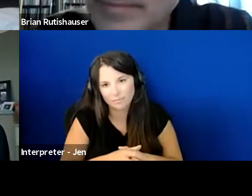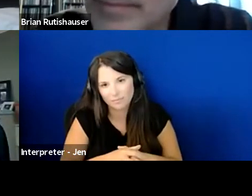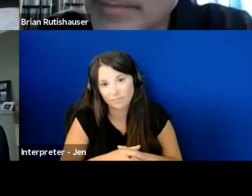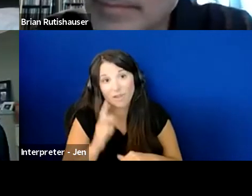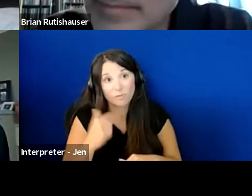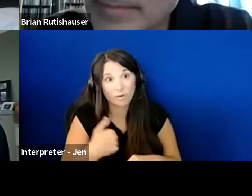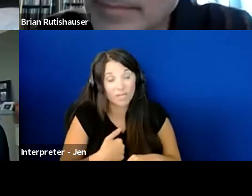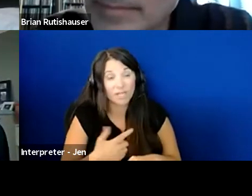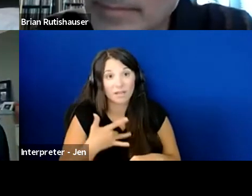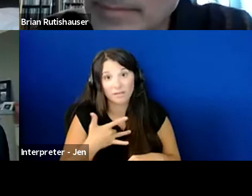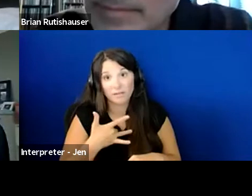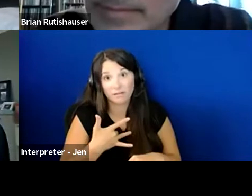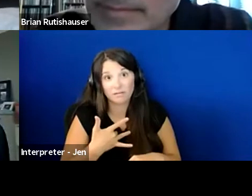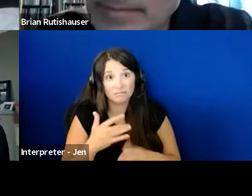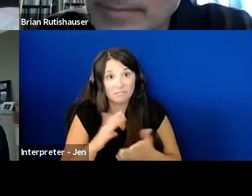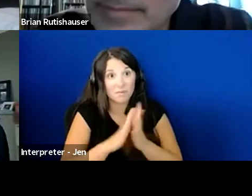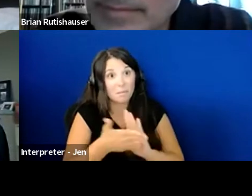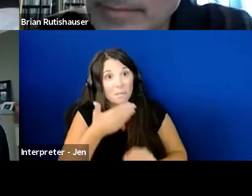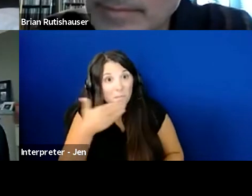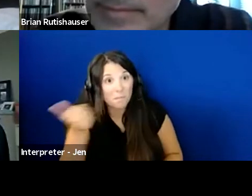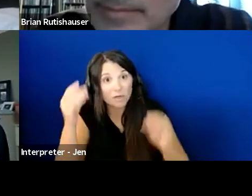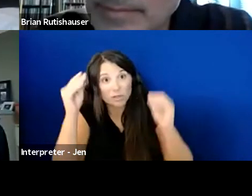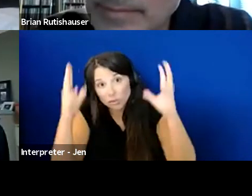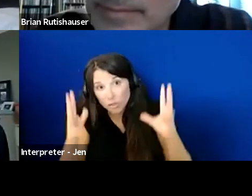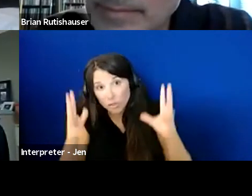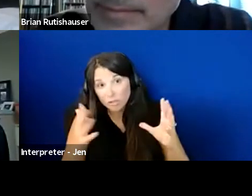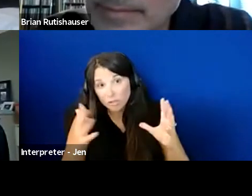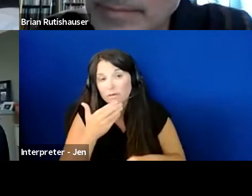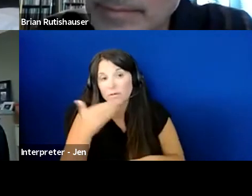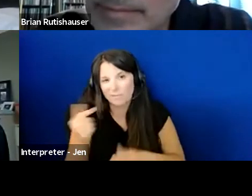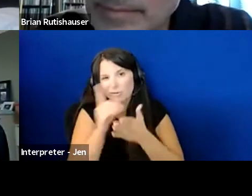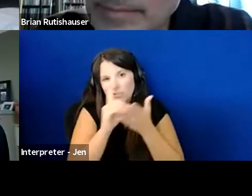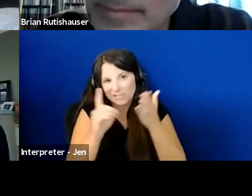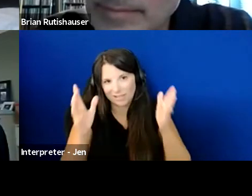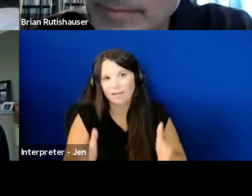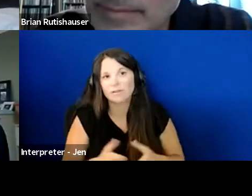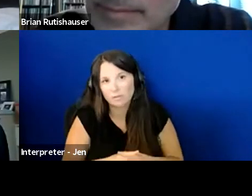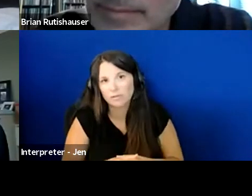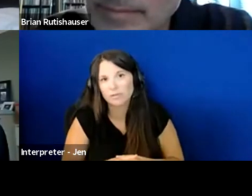made me a better instructor and a better designer when I kind of